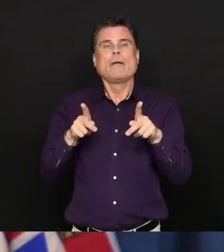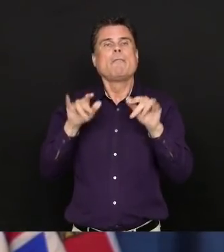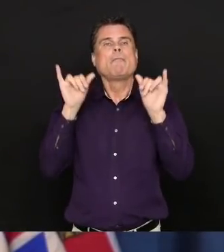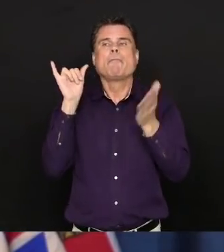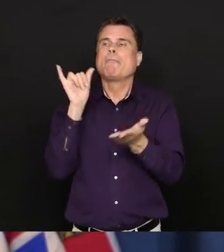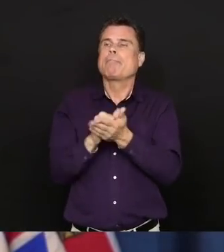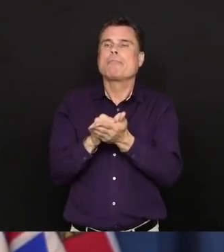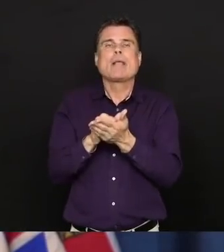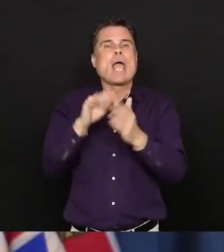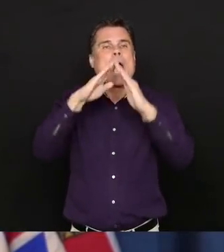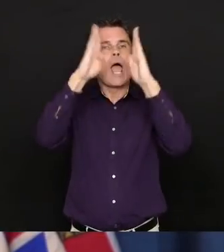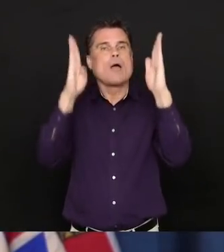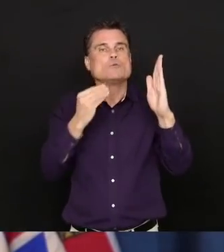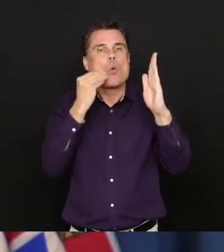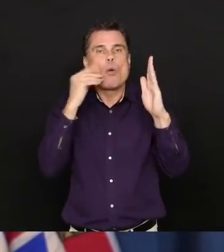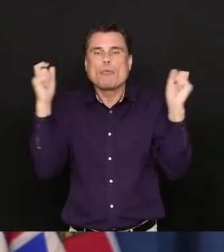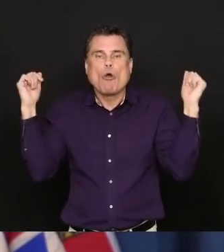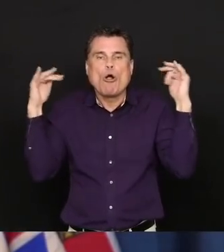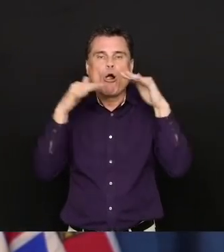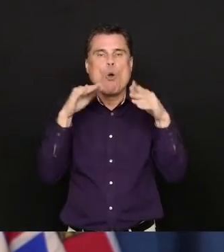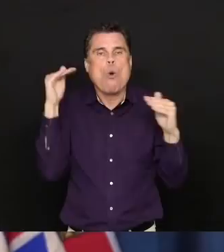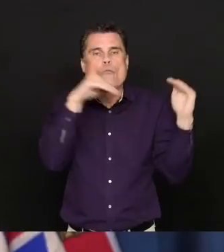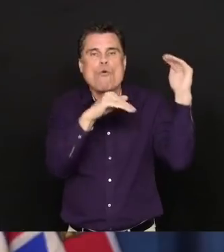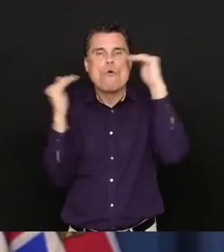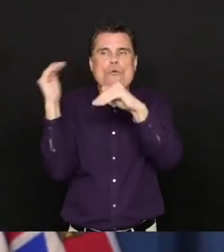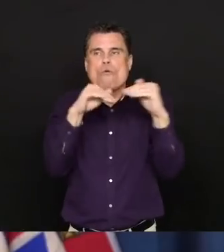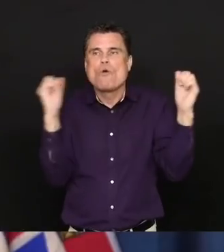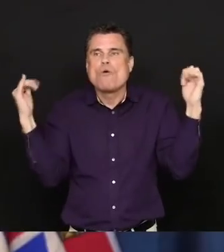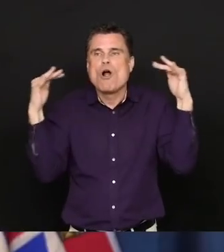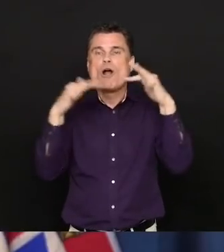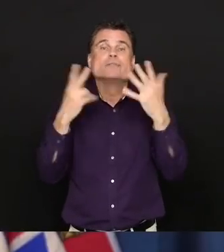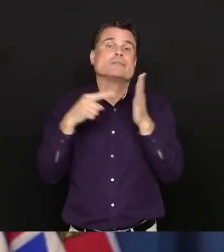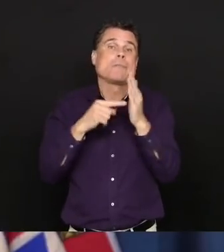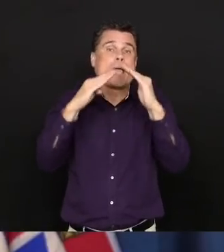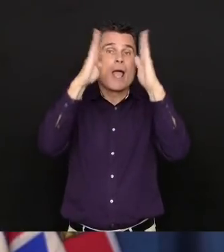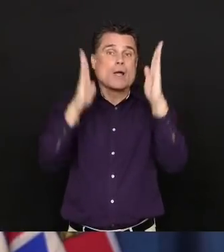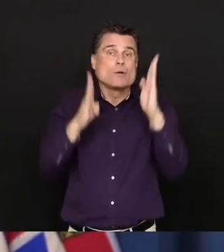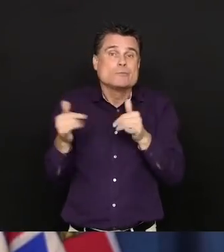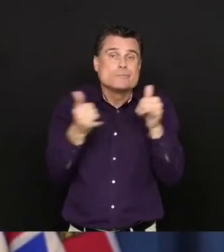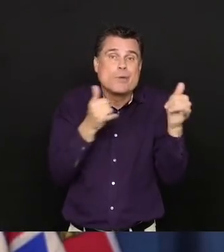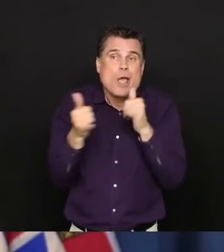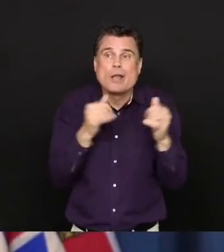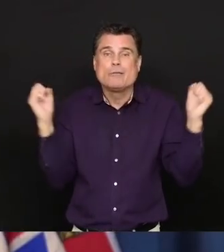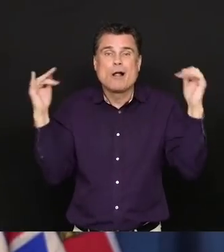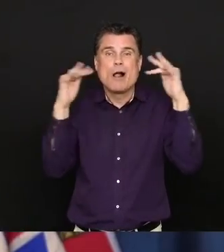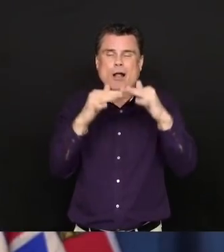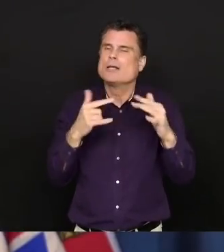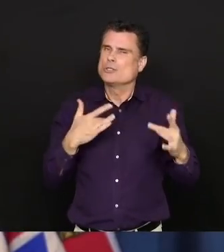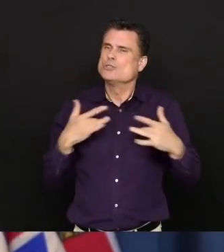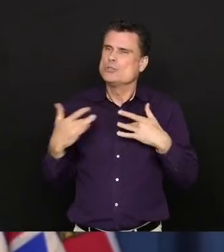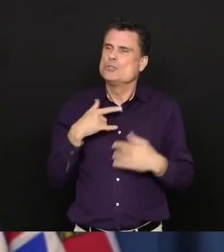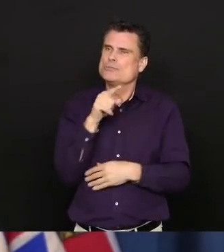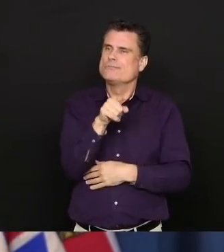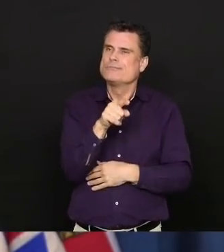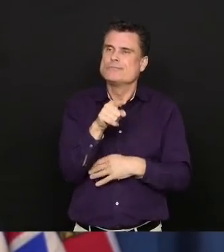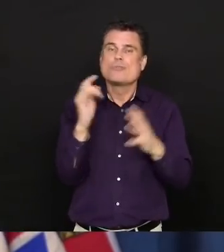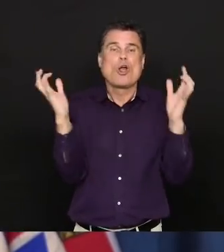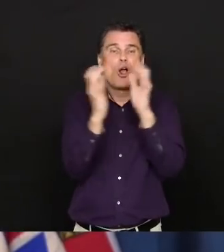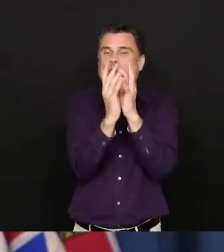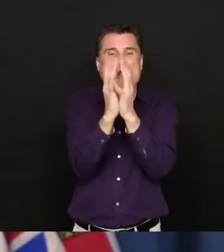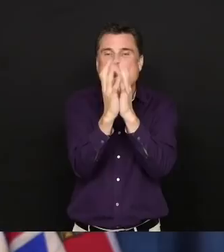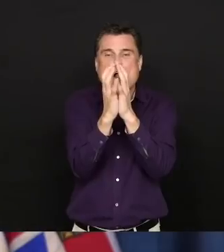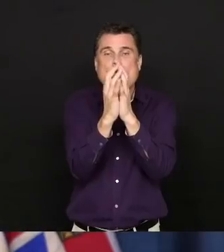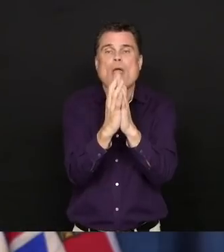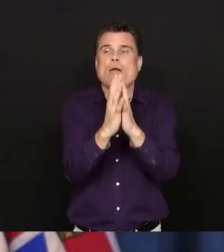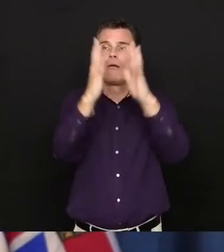mixing, and then them going off with others and mixing. So that's when we get these little chains of transmission, is when you're spending some time with